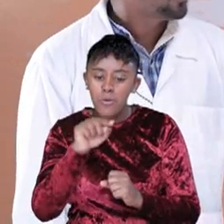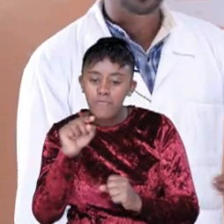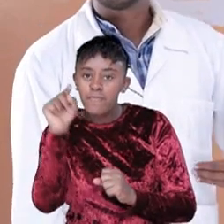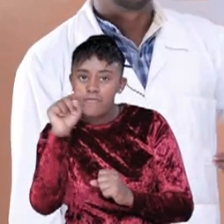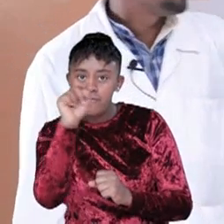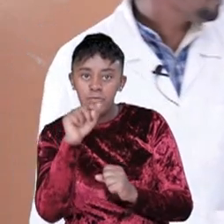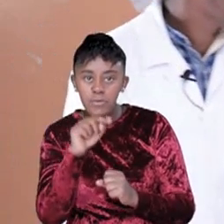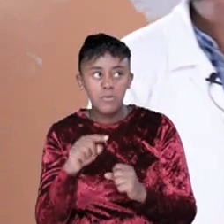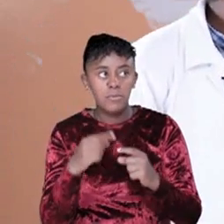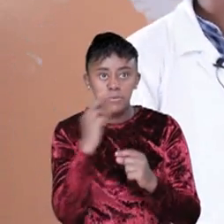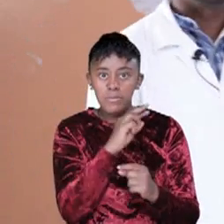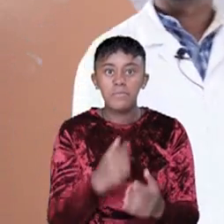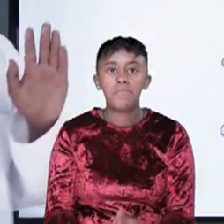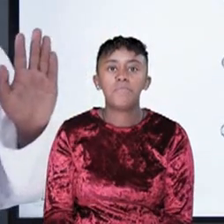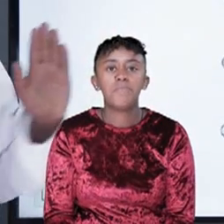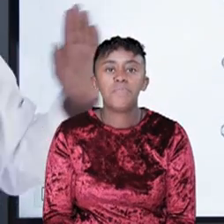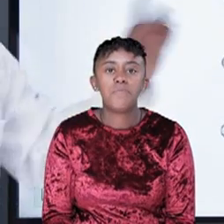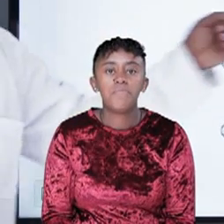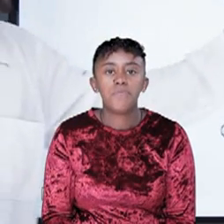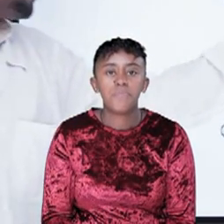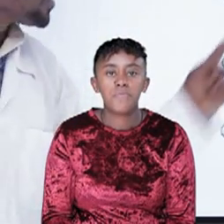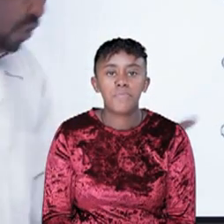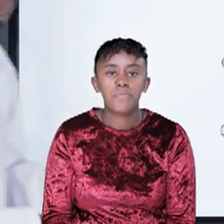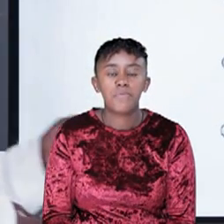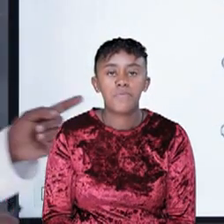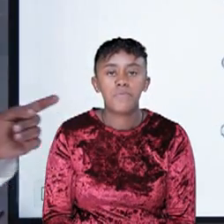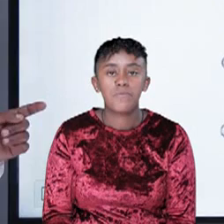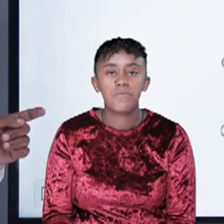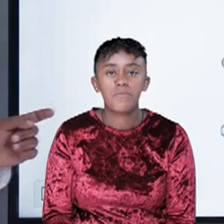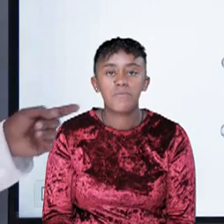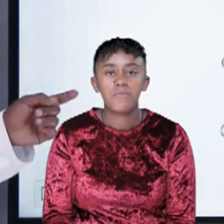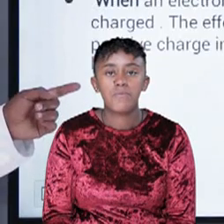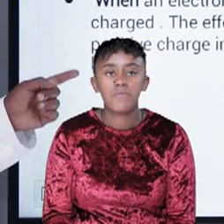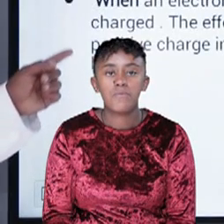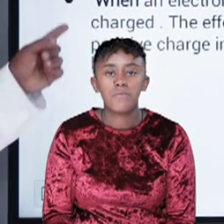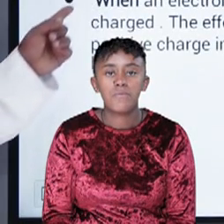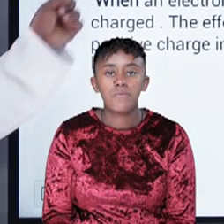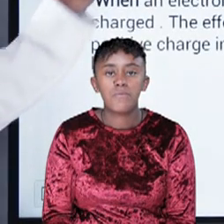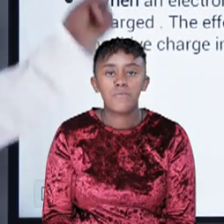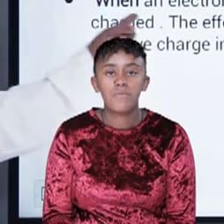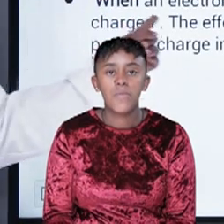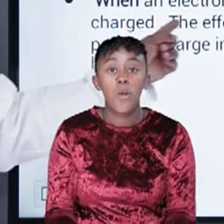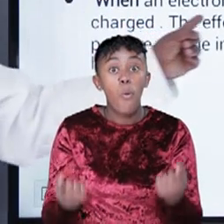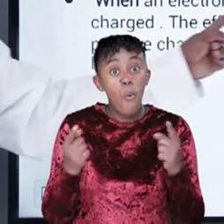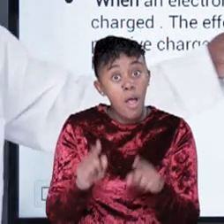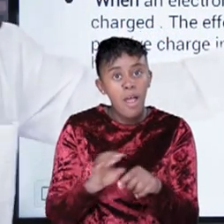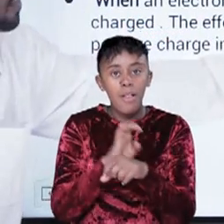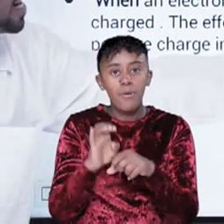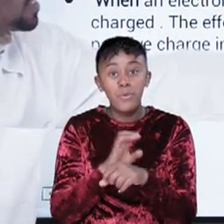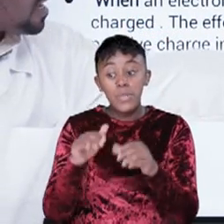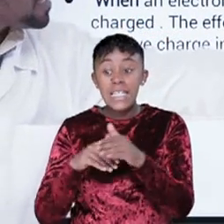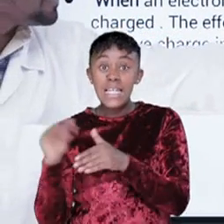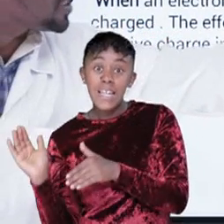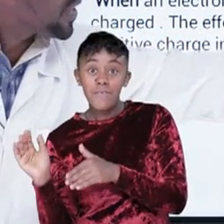While electron is go from this, a hole is formed. Therefore, when electron